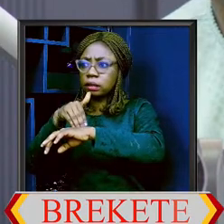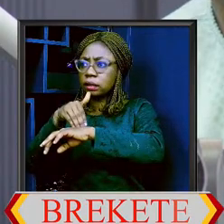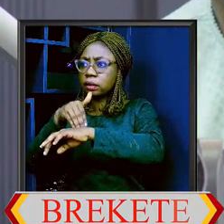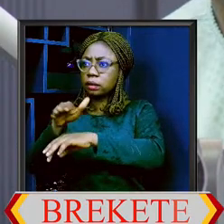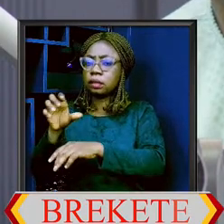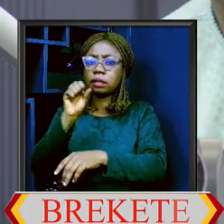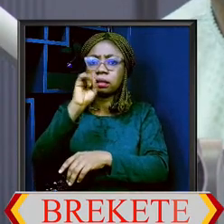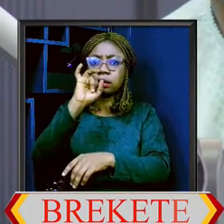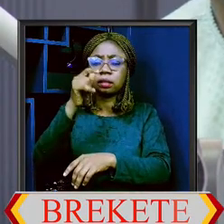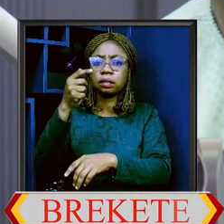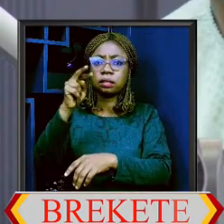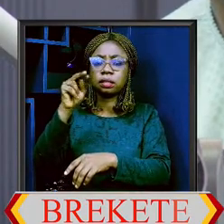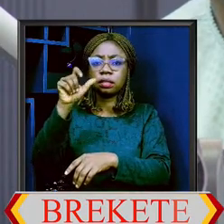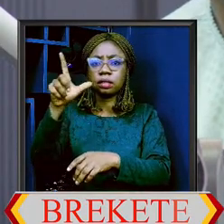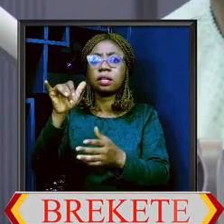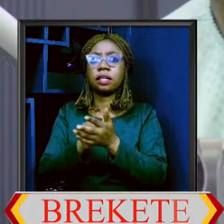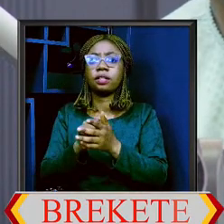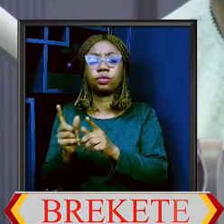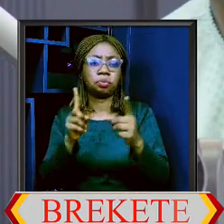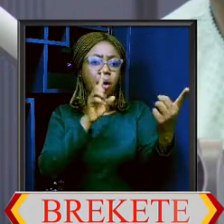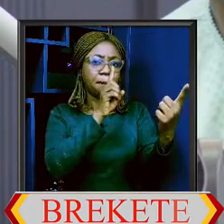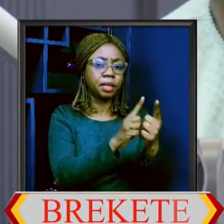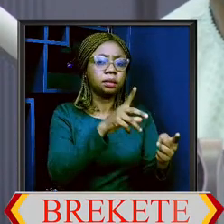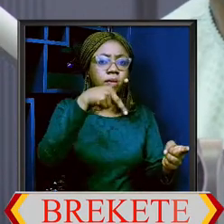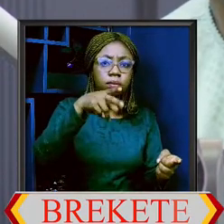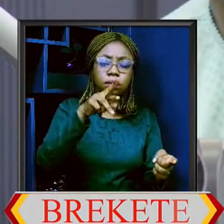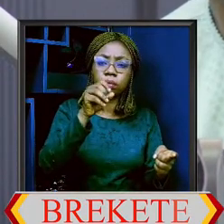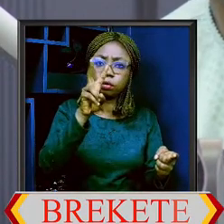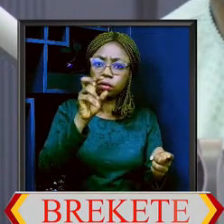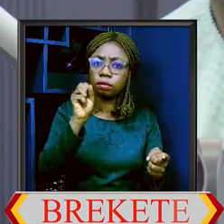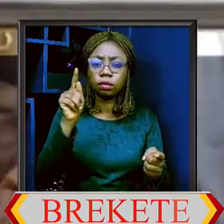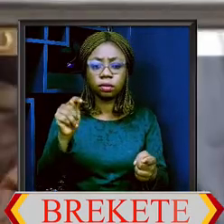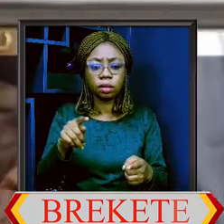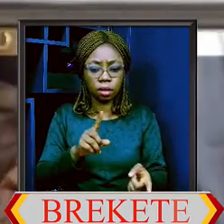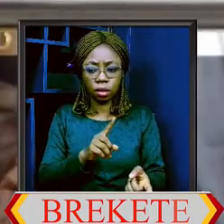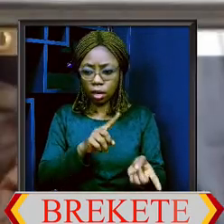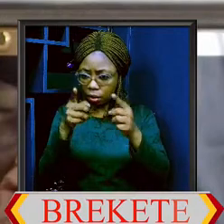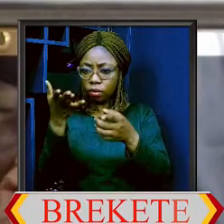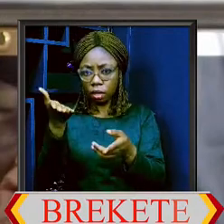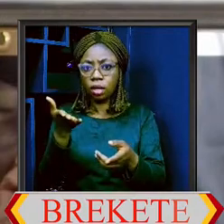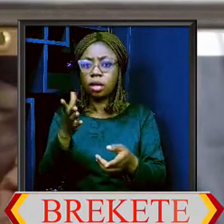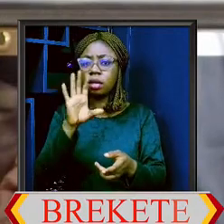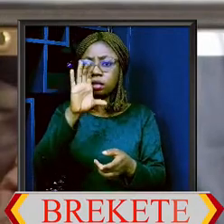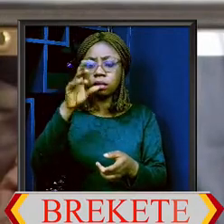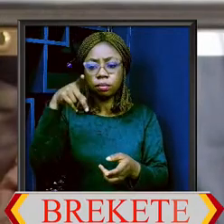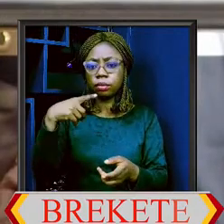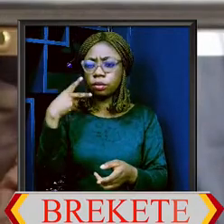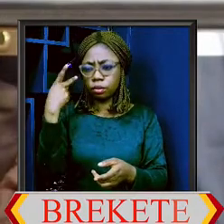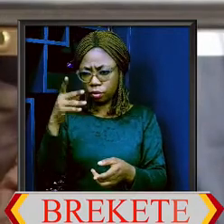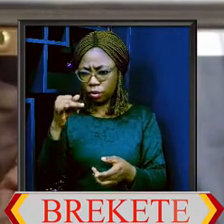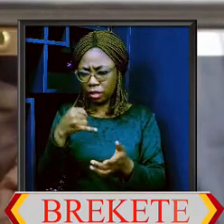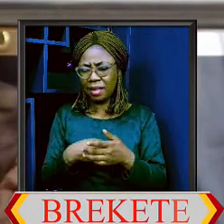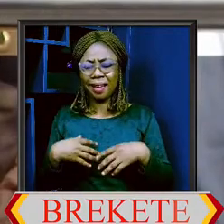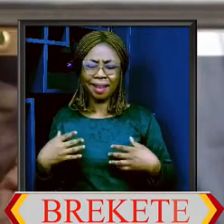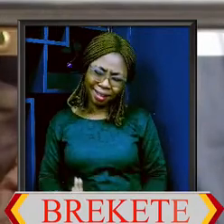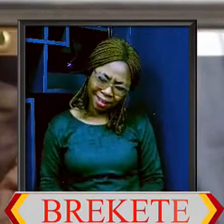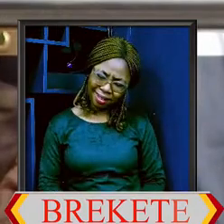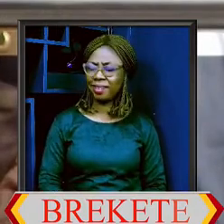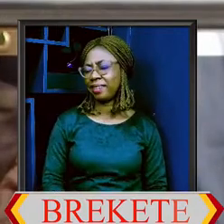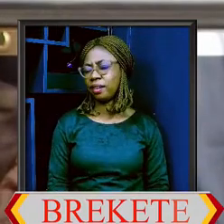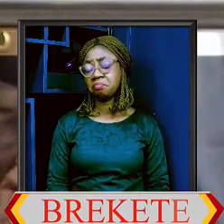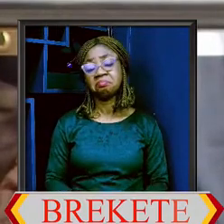I I interview provos I went there the CP now saw it and he now say